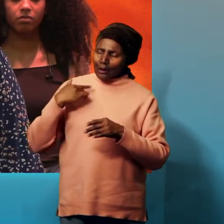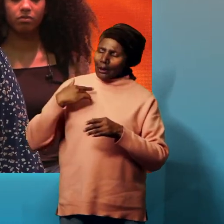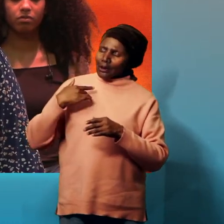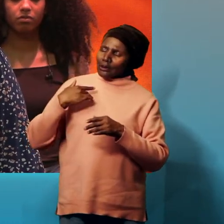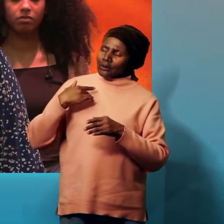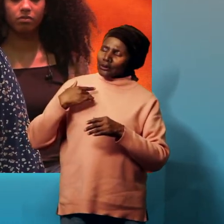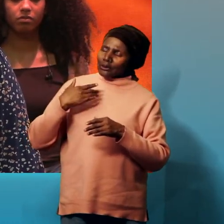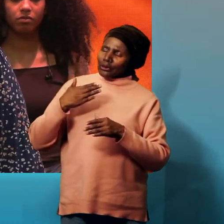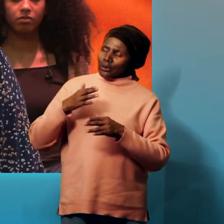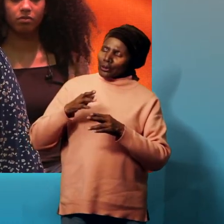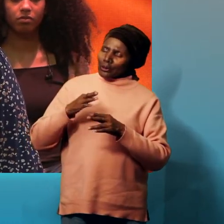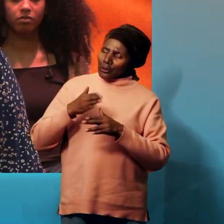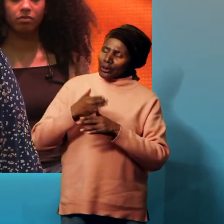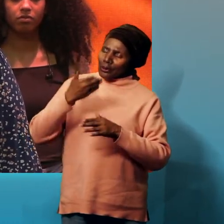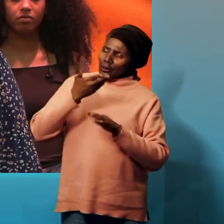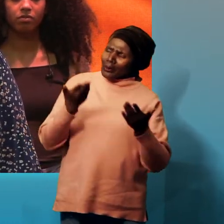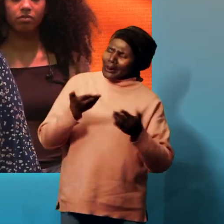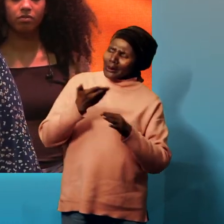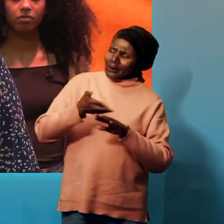and beyond.